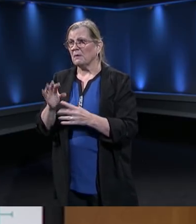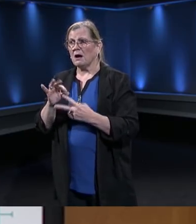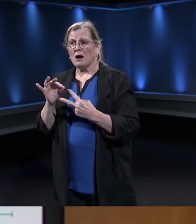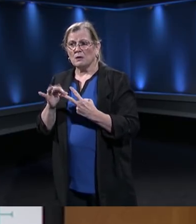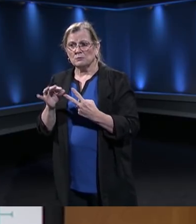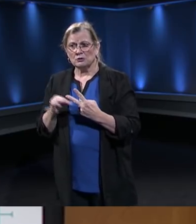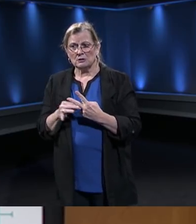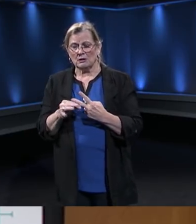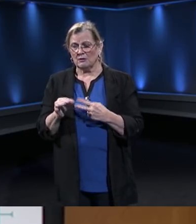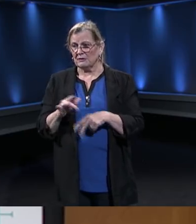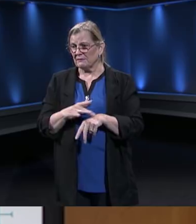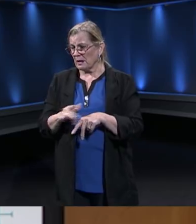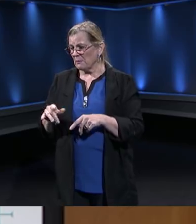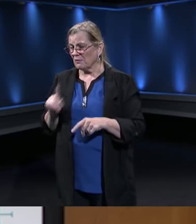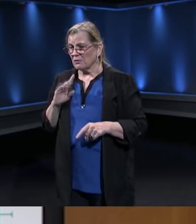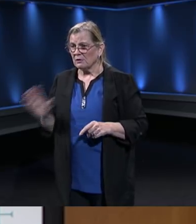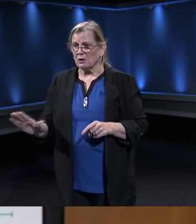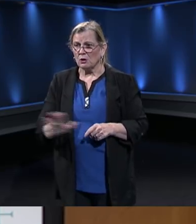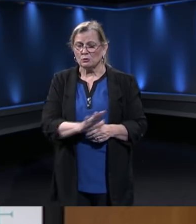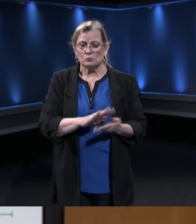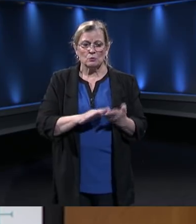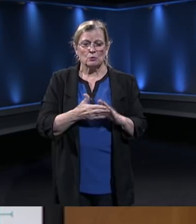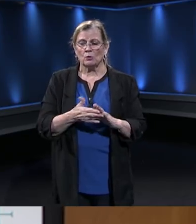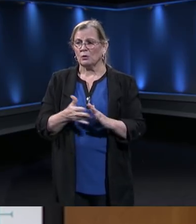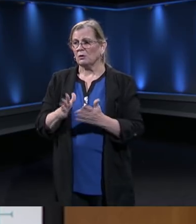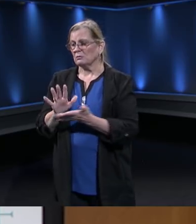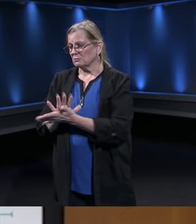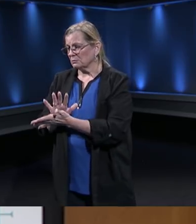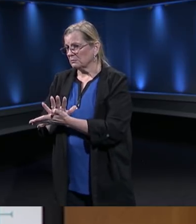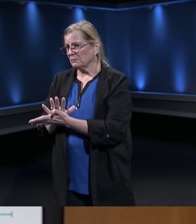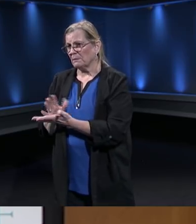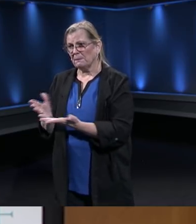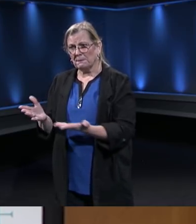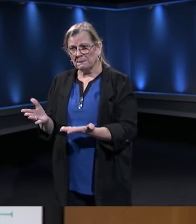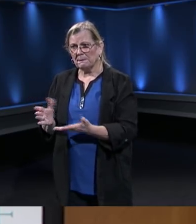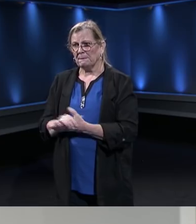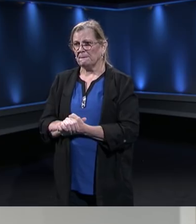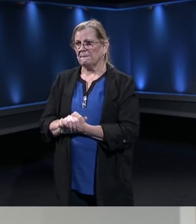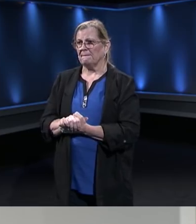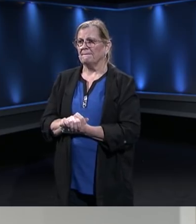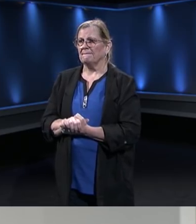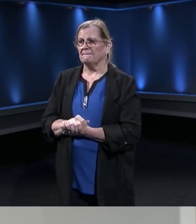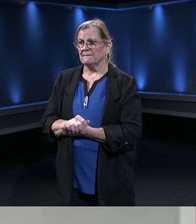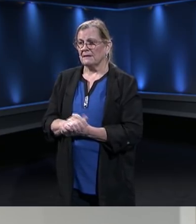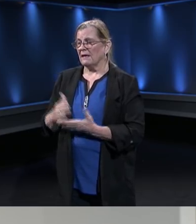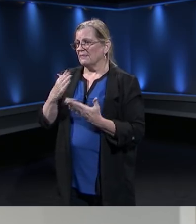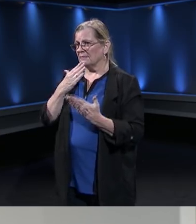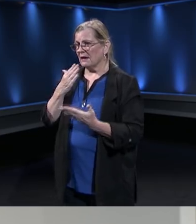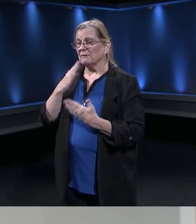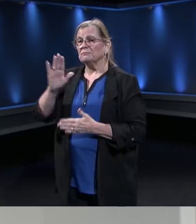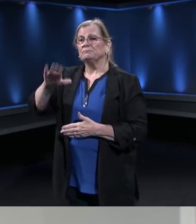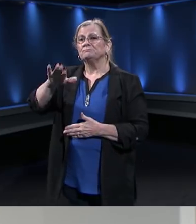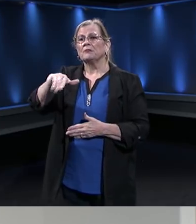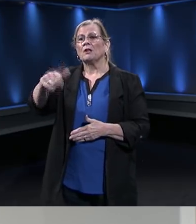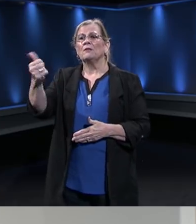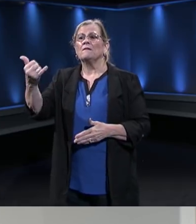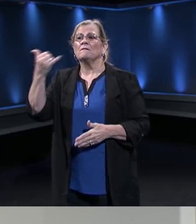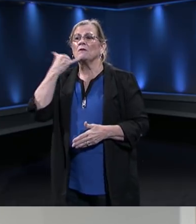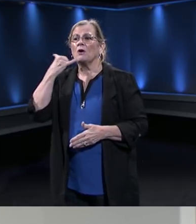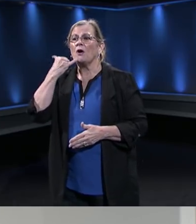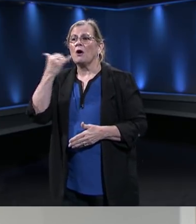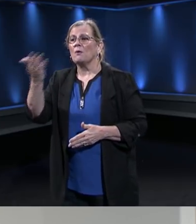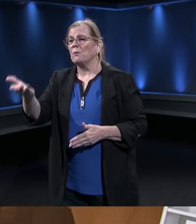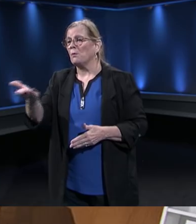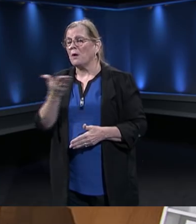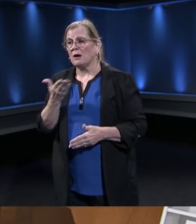school community. So that will be available soon. Thank you so much. Let's take another phone call. Caller, welcome to the Return to School